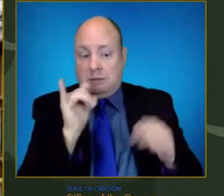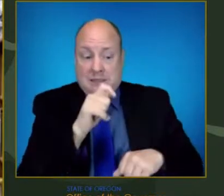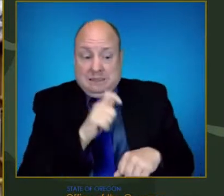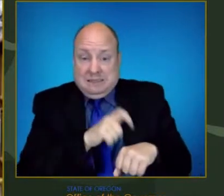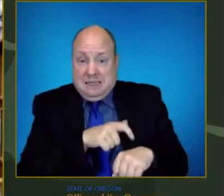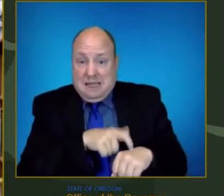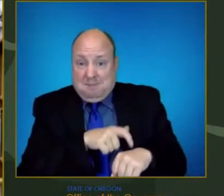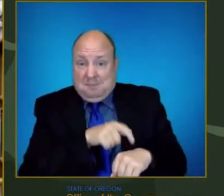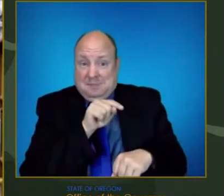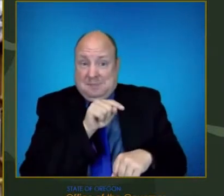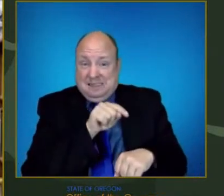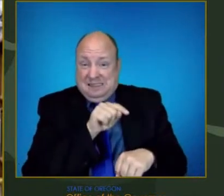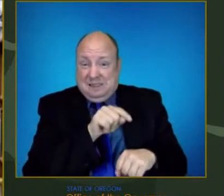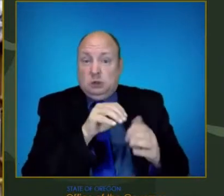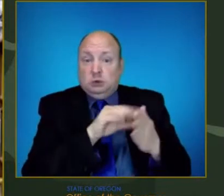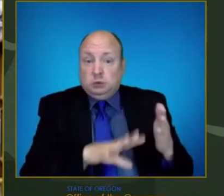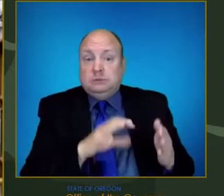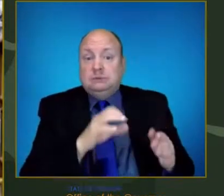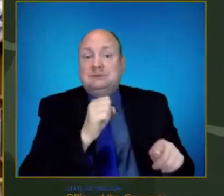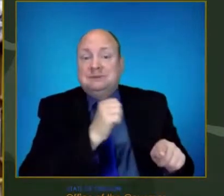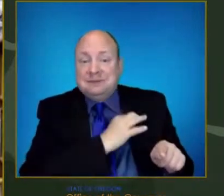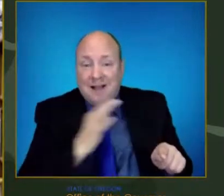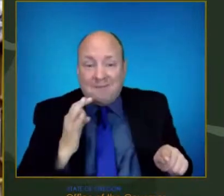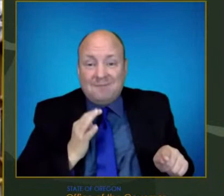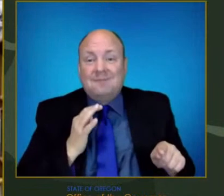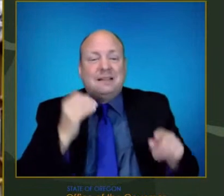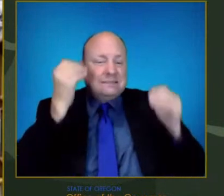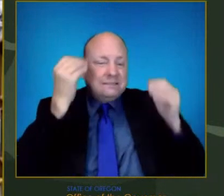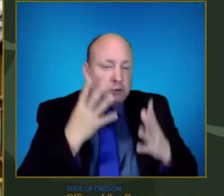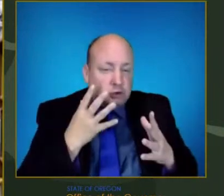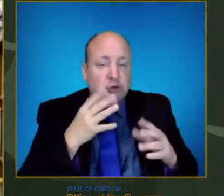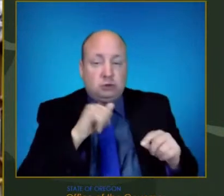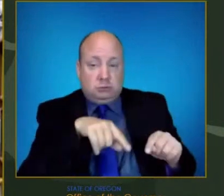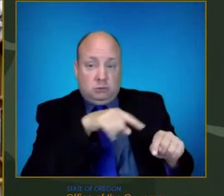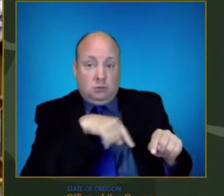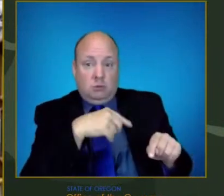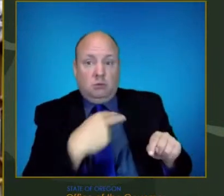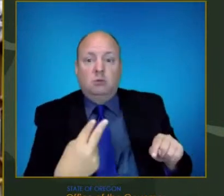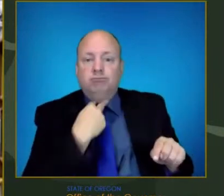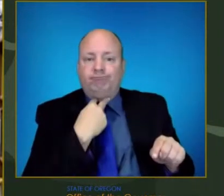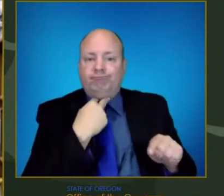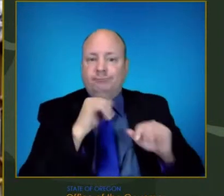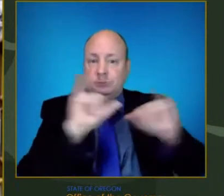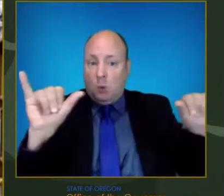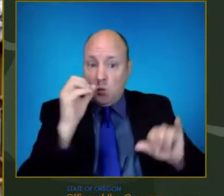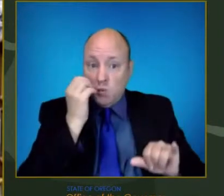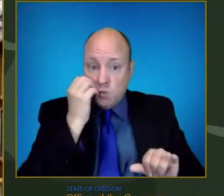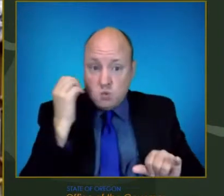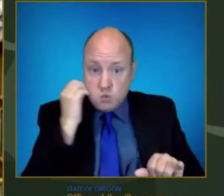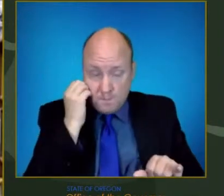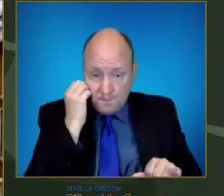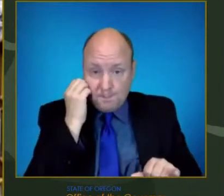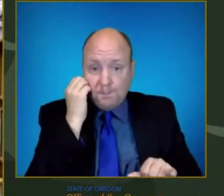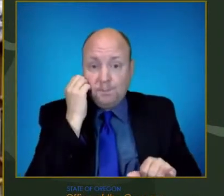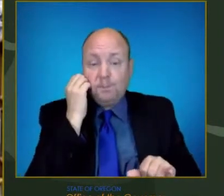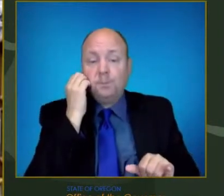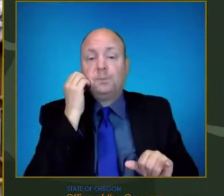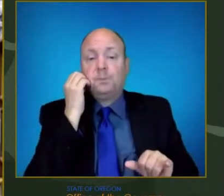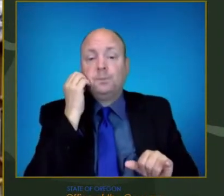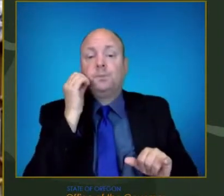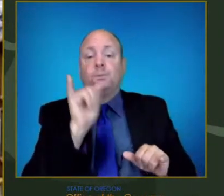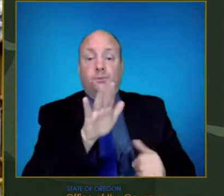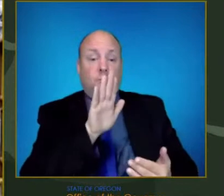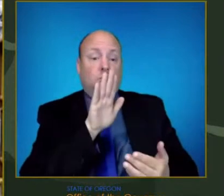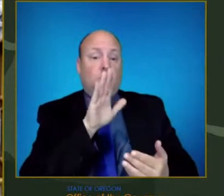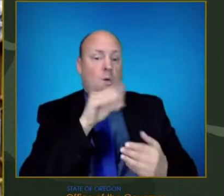were close contacts to move through their quarantine period, but they have also reviewed their protocols so that when they come back